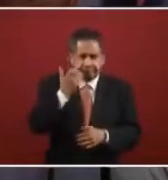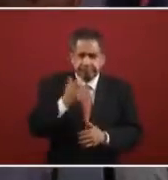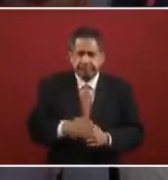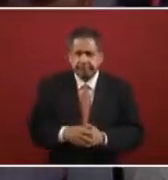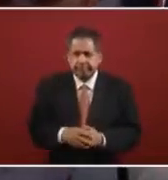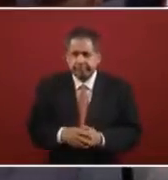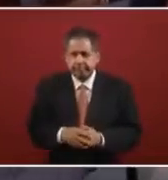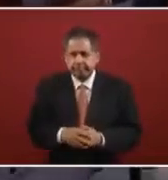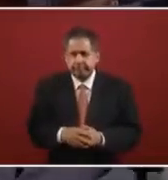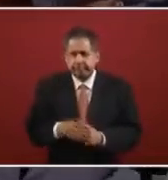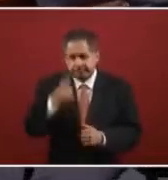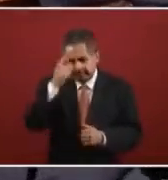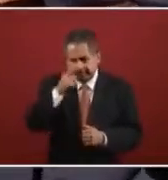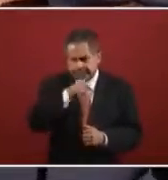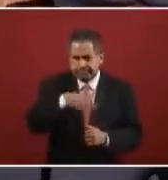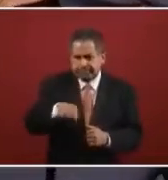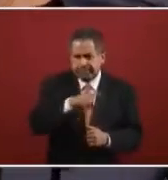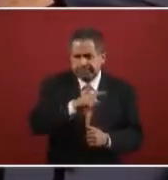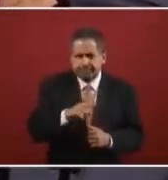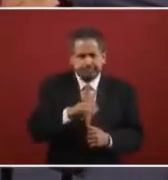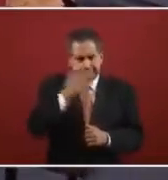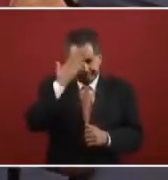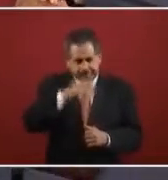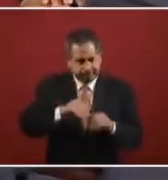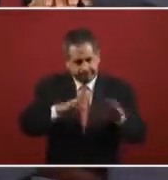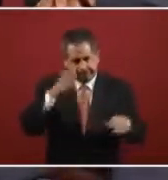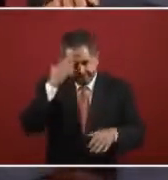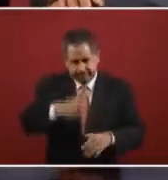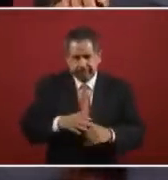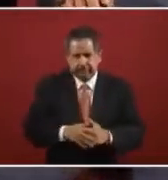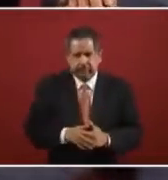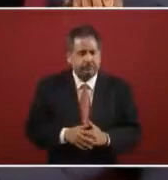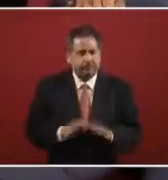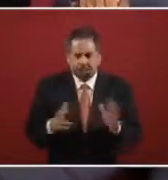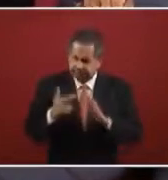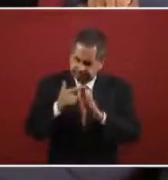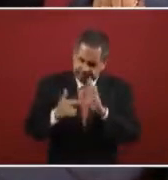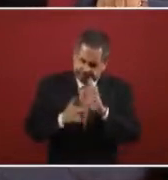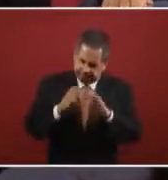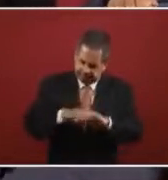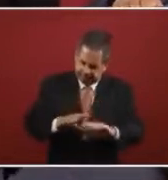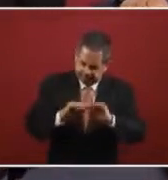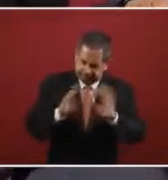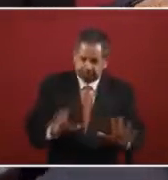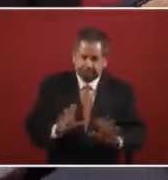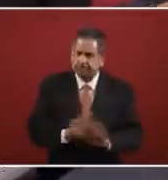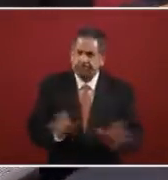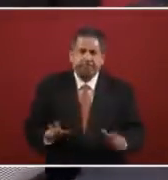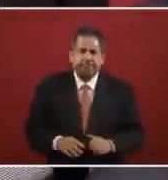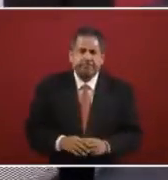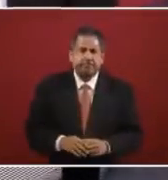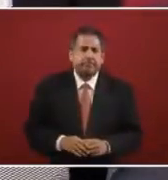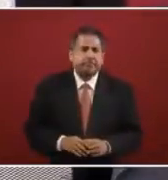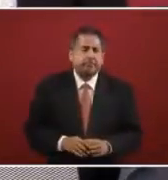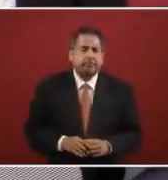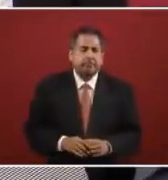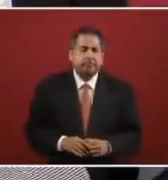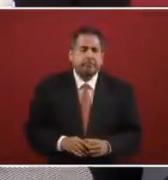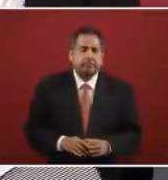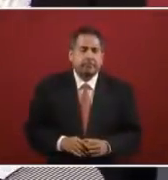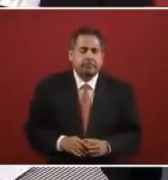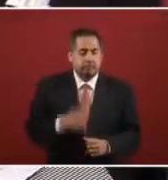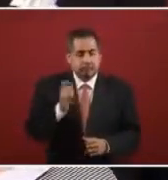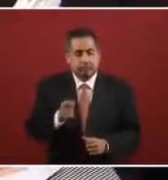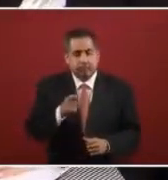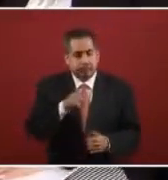you can ya now se sepa. know Son it. reglas claras. These are clear rules.